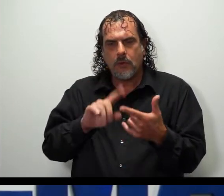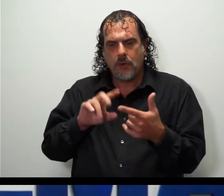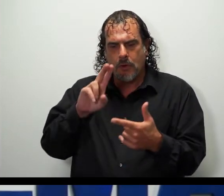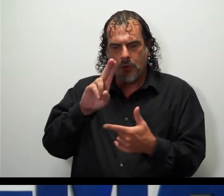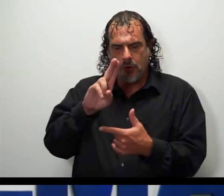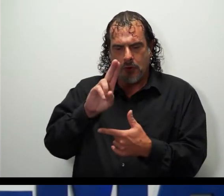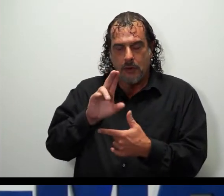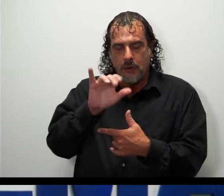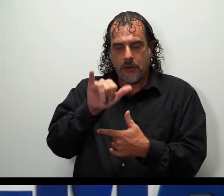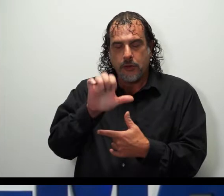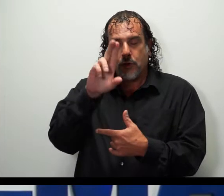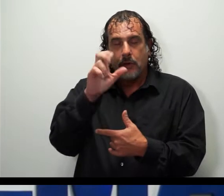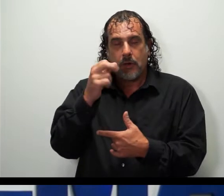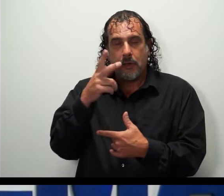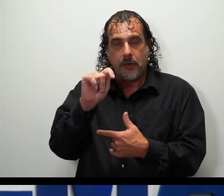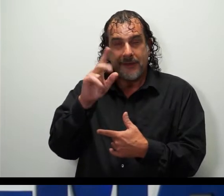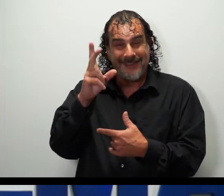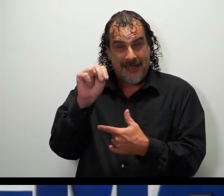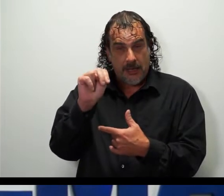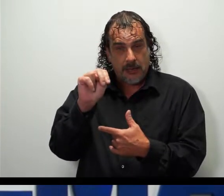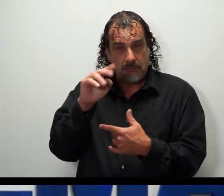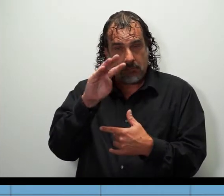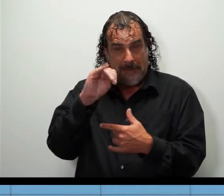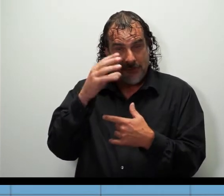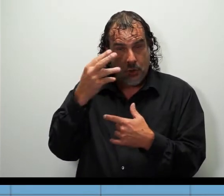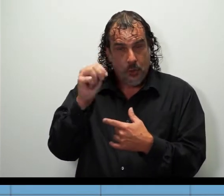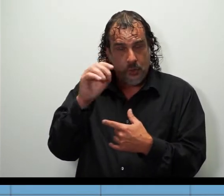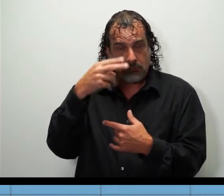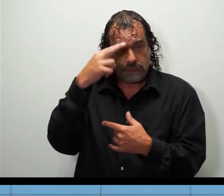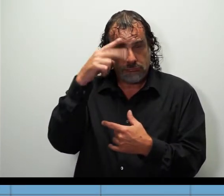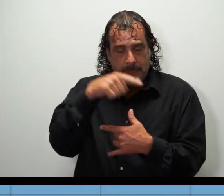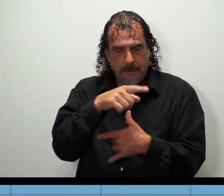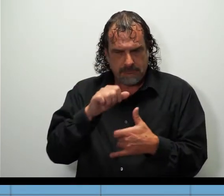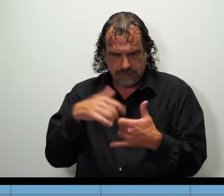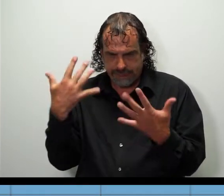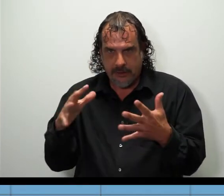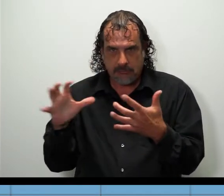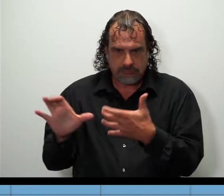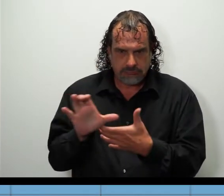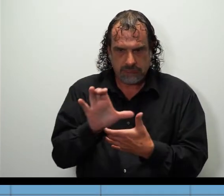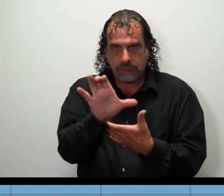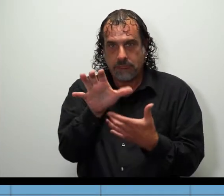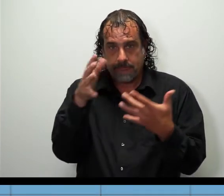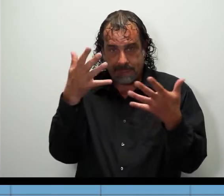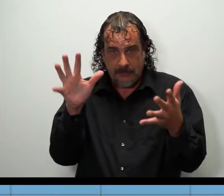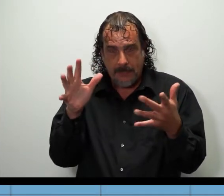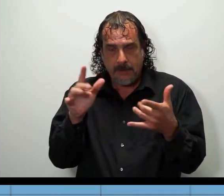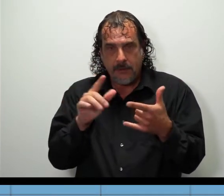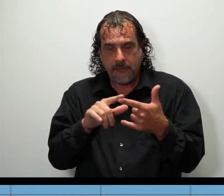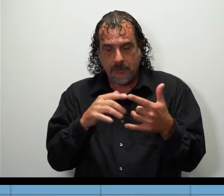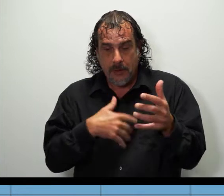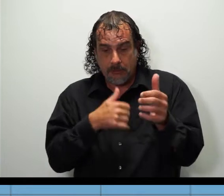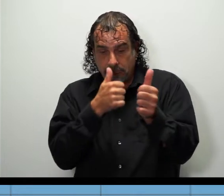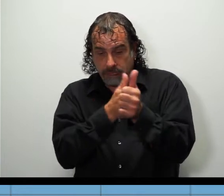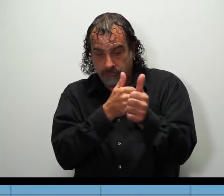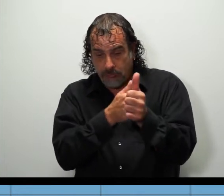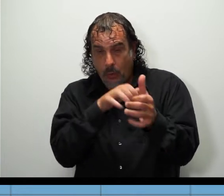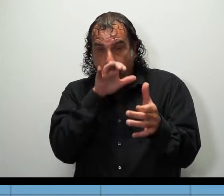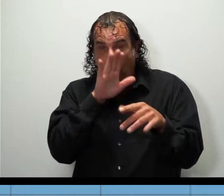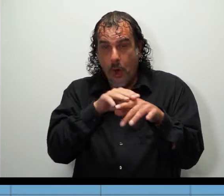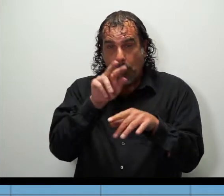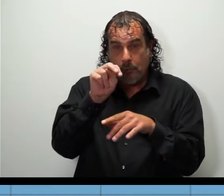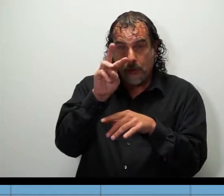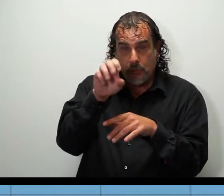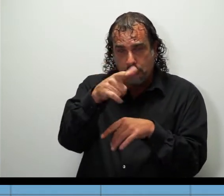the Yucatan Peninsula. It's now done that. We've got some pretty tight projections from the National Hurricane Center, and if you've been keeping up with this on the news, then you